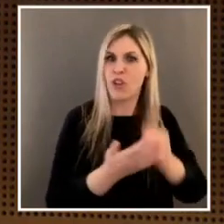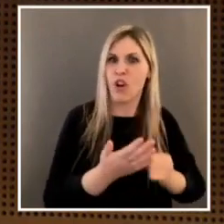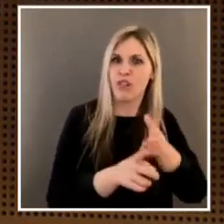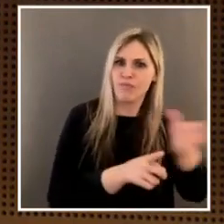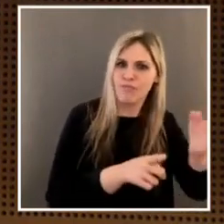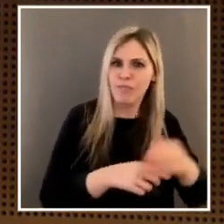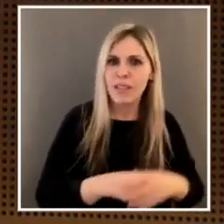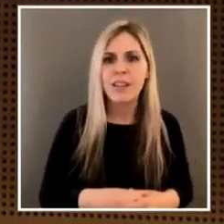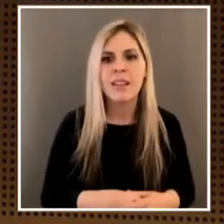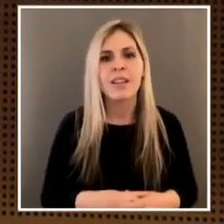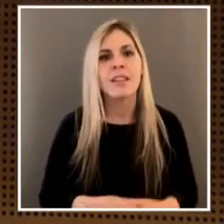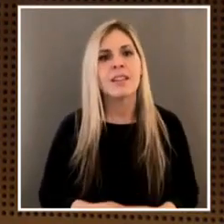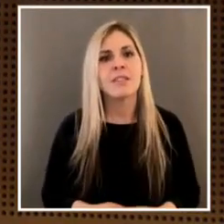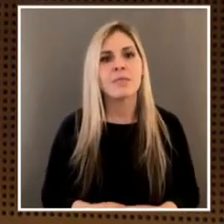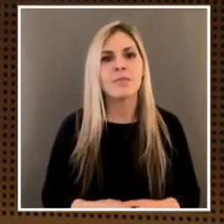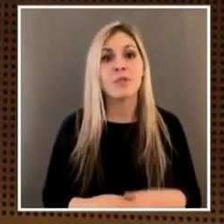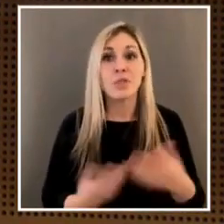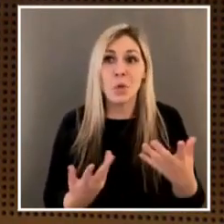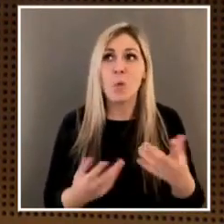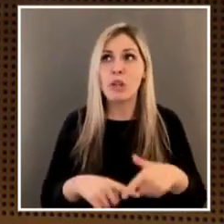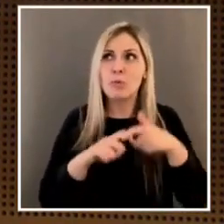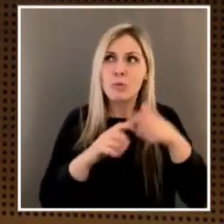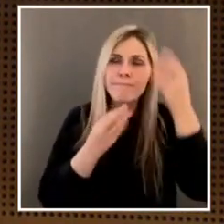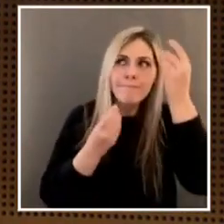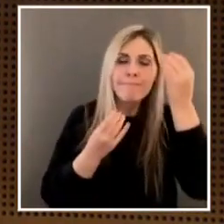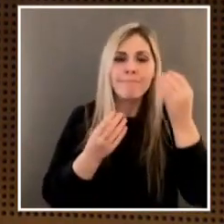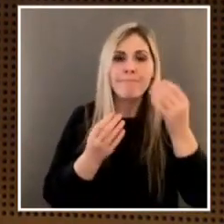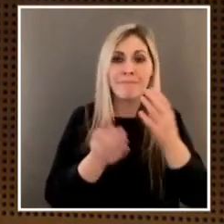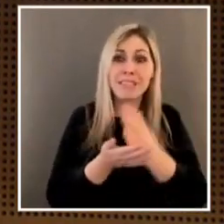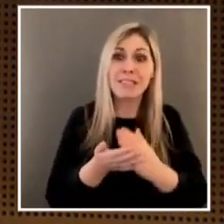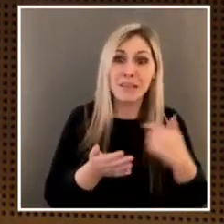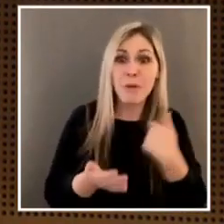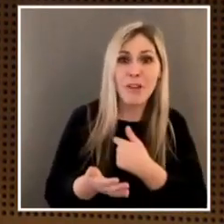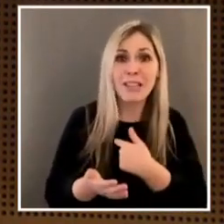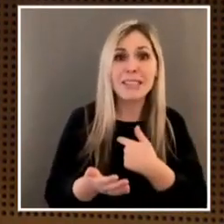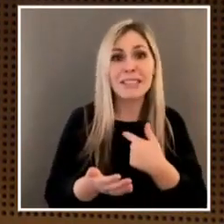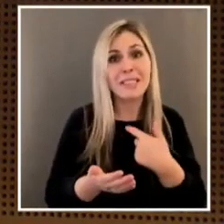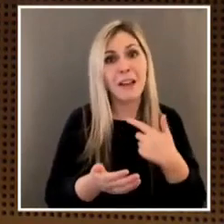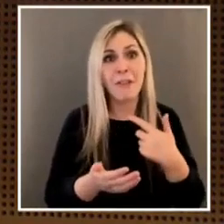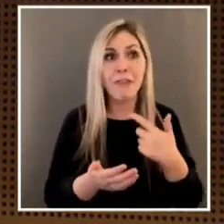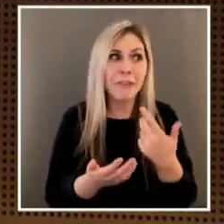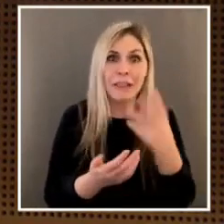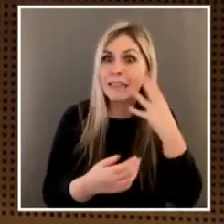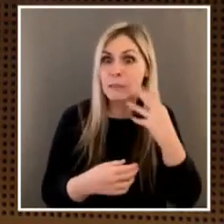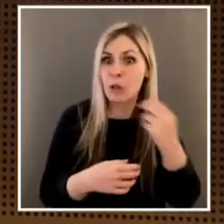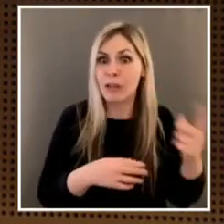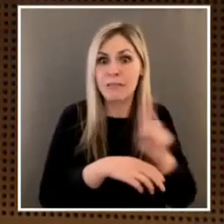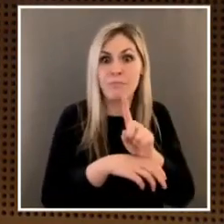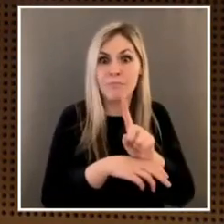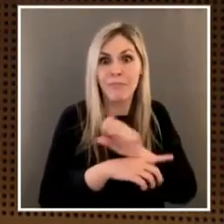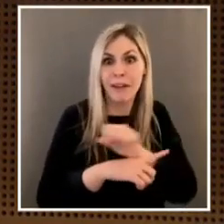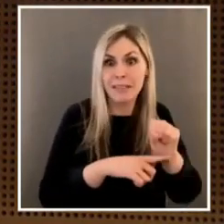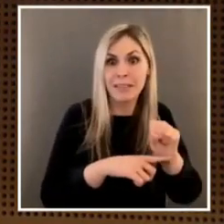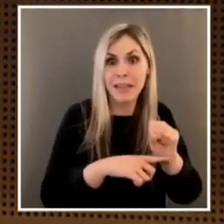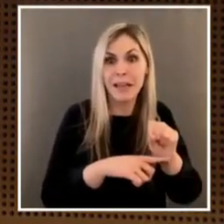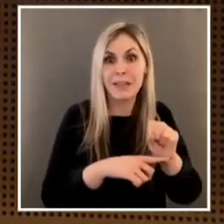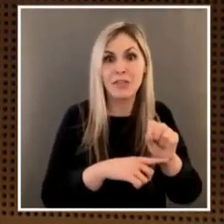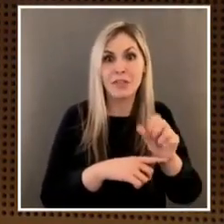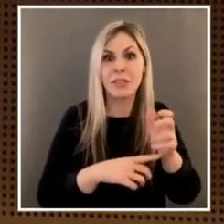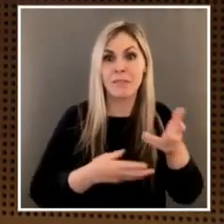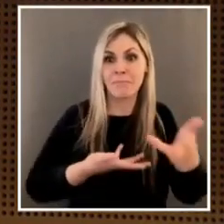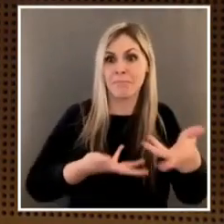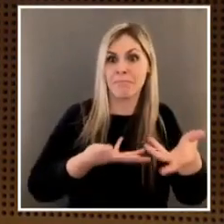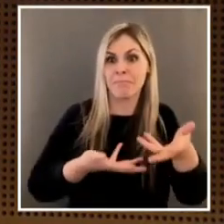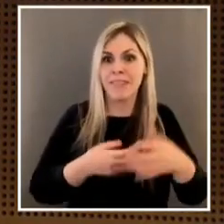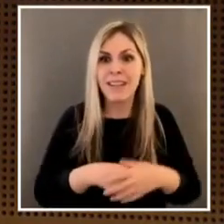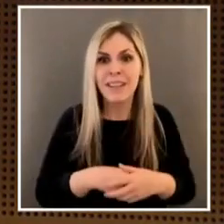it, some of us have had our moments on stage for one reason or another, and putting a performance on